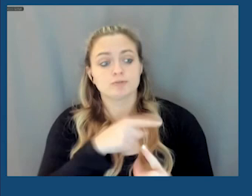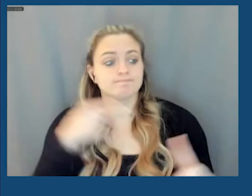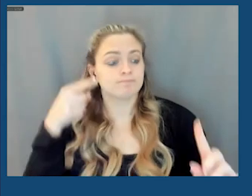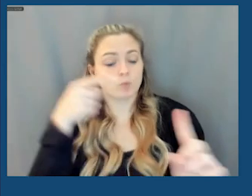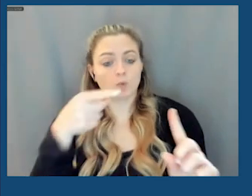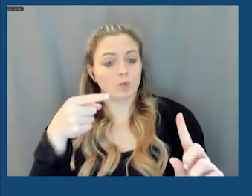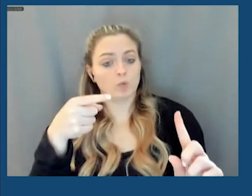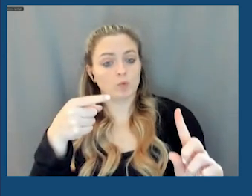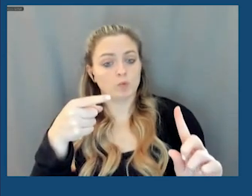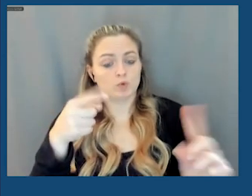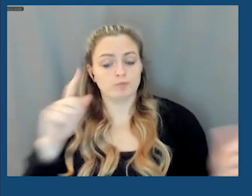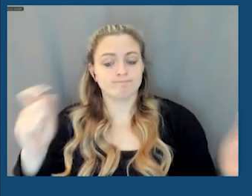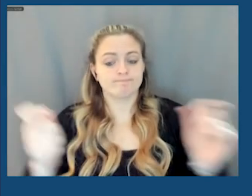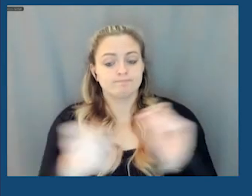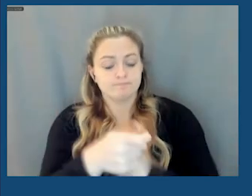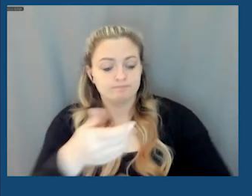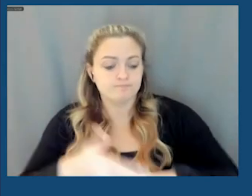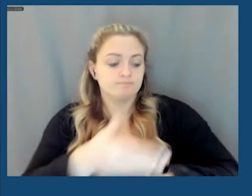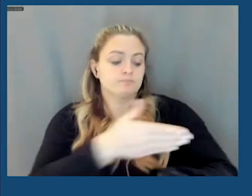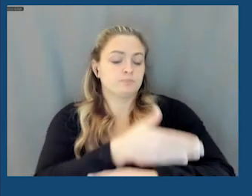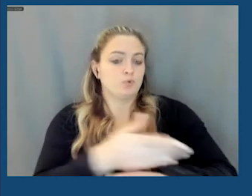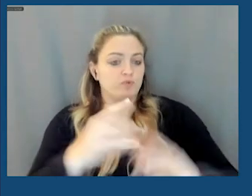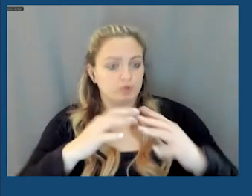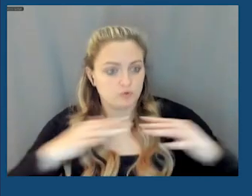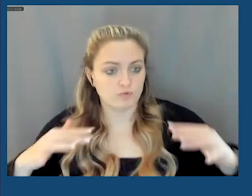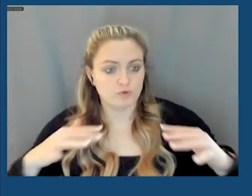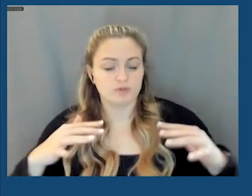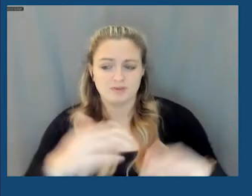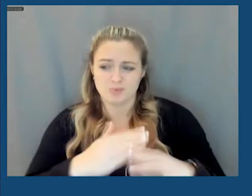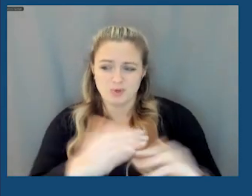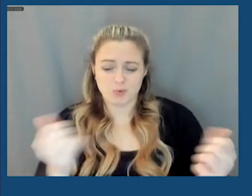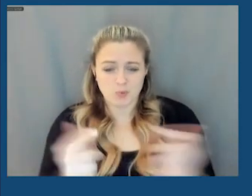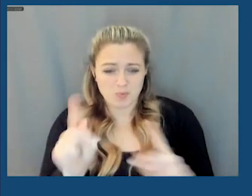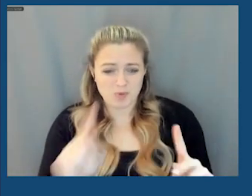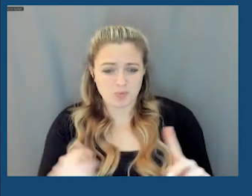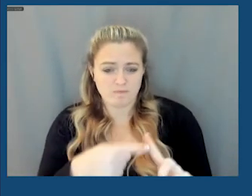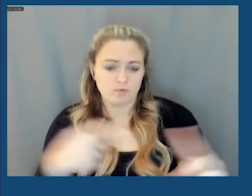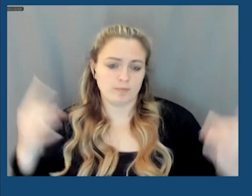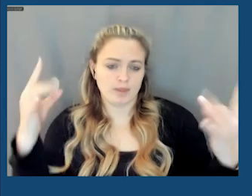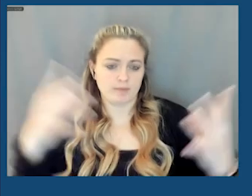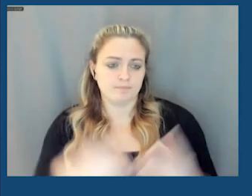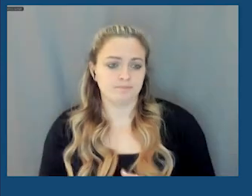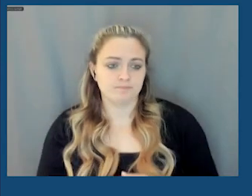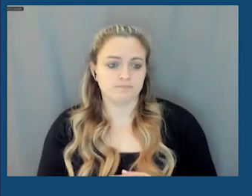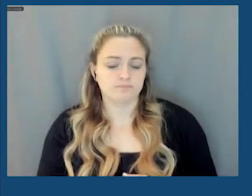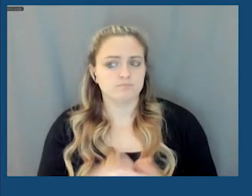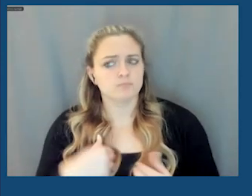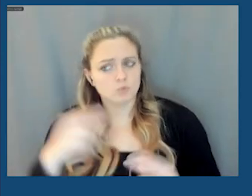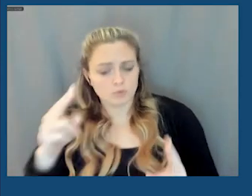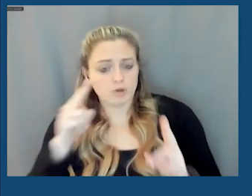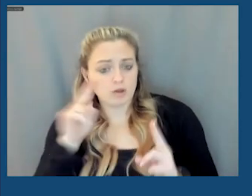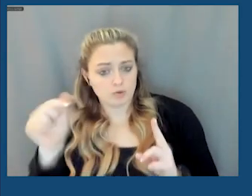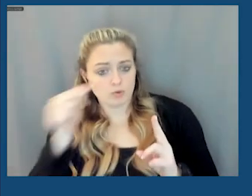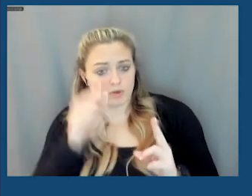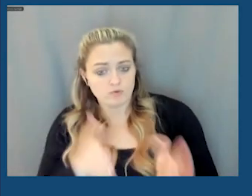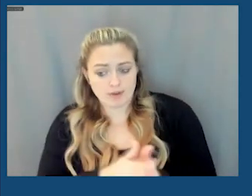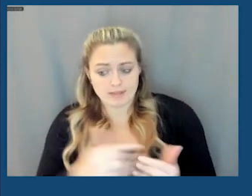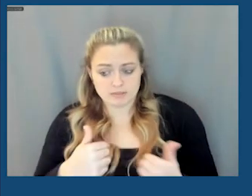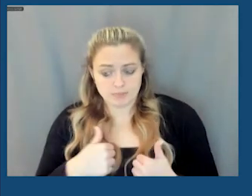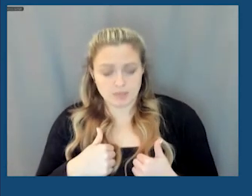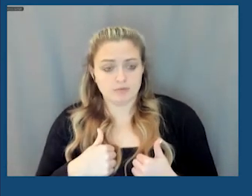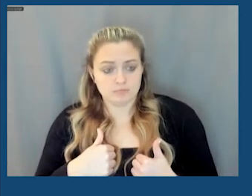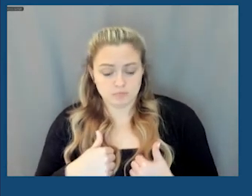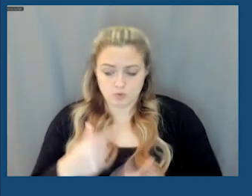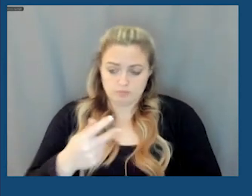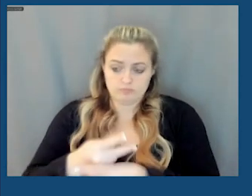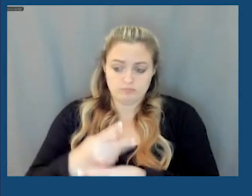our diversity and protecting communities from all forms of hate. To that end, I was honored that Governor Hochul asked me to chair the Hate and